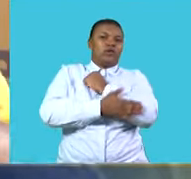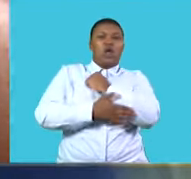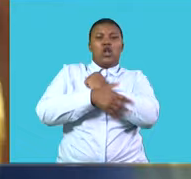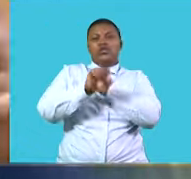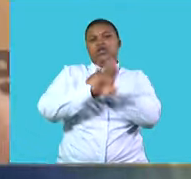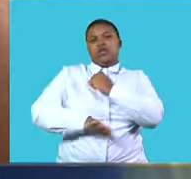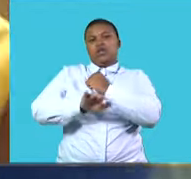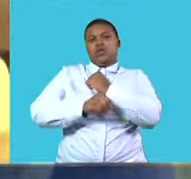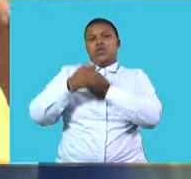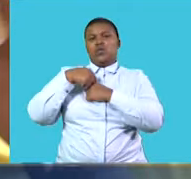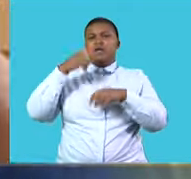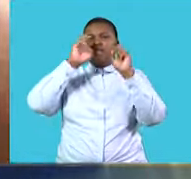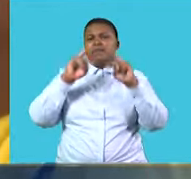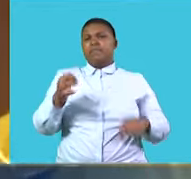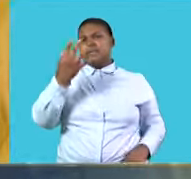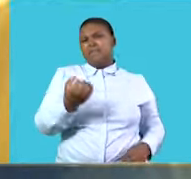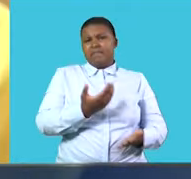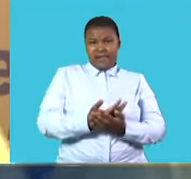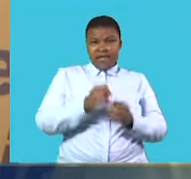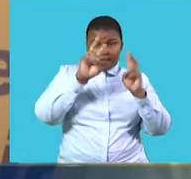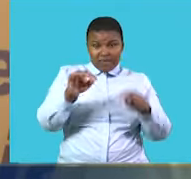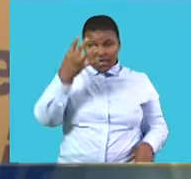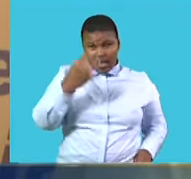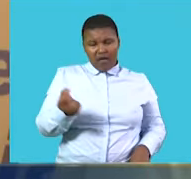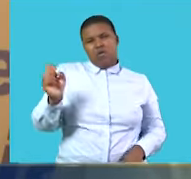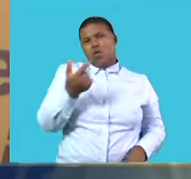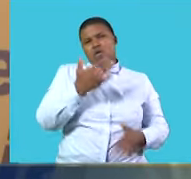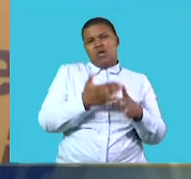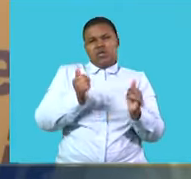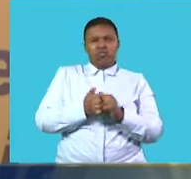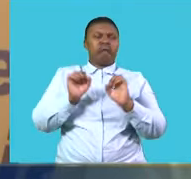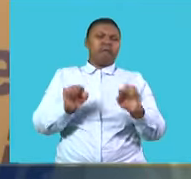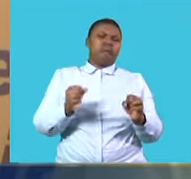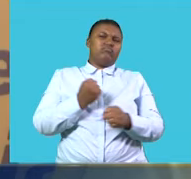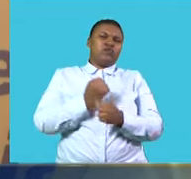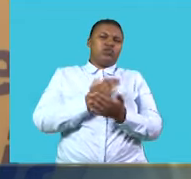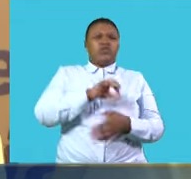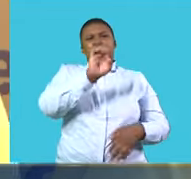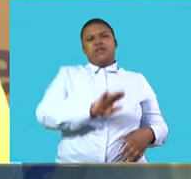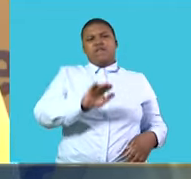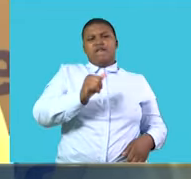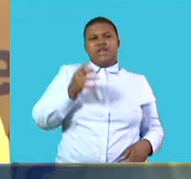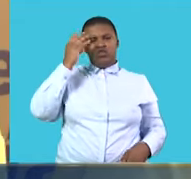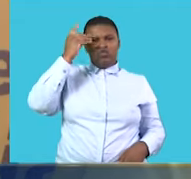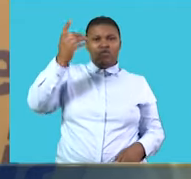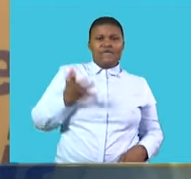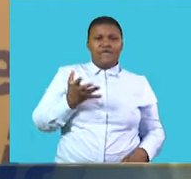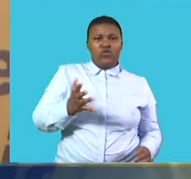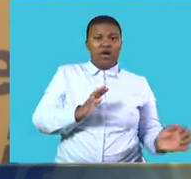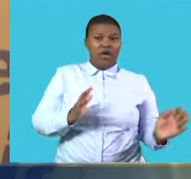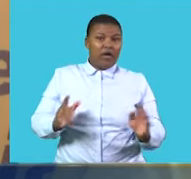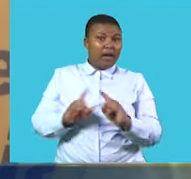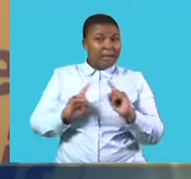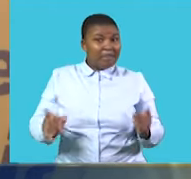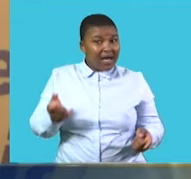can have peace. And when we have peace, we can all work together to build the South Africa of our dreams. But